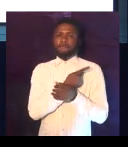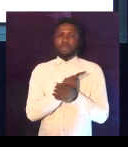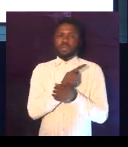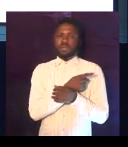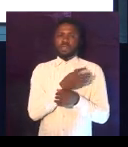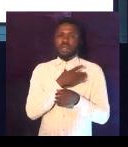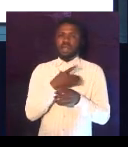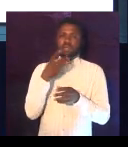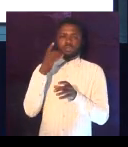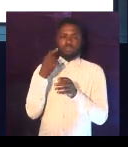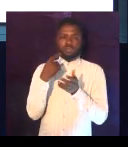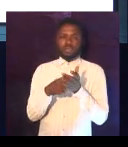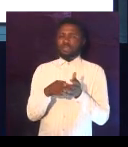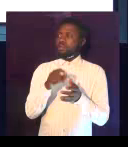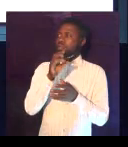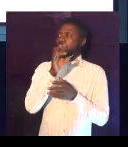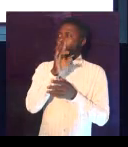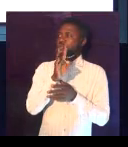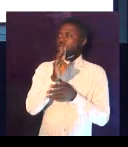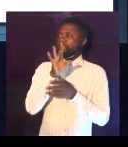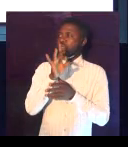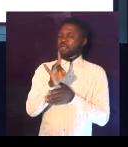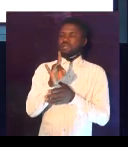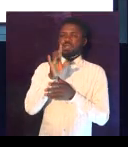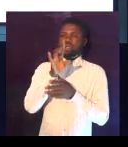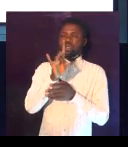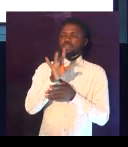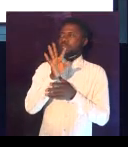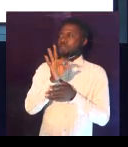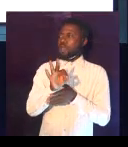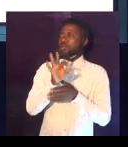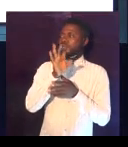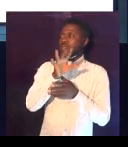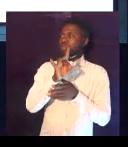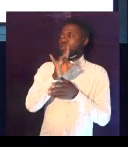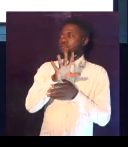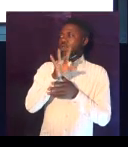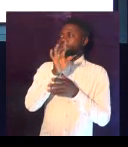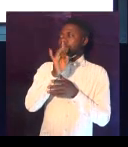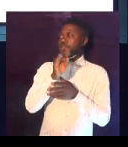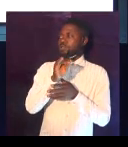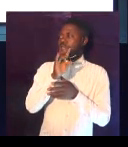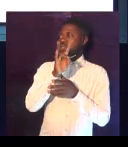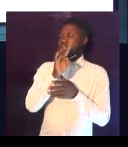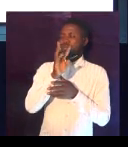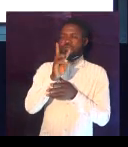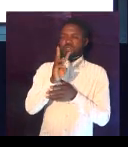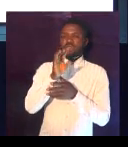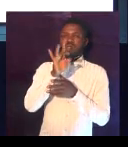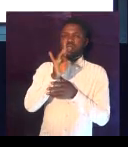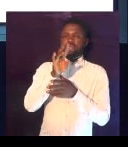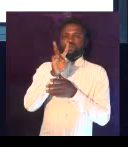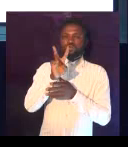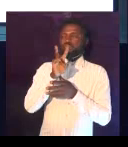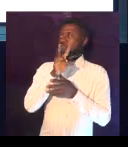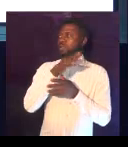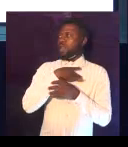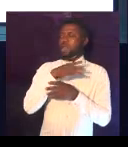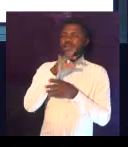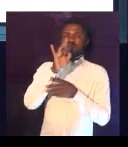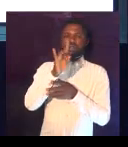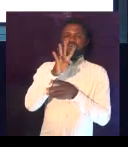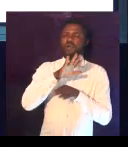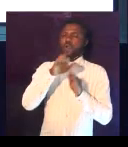patient and checked the 78 per minute, 89 per minute, 85 per minute, 80 per minute, 70 per minute, 82. Now, all